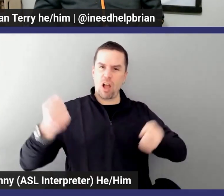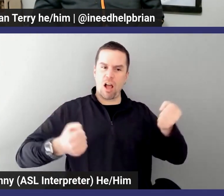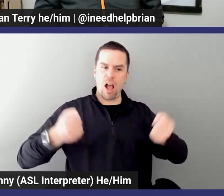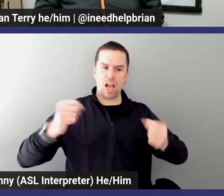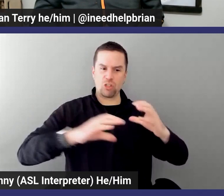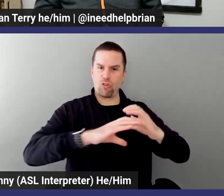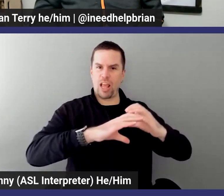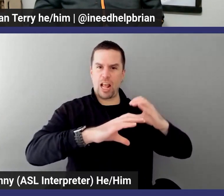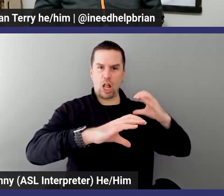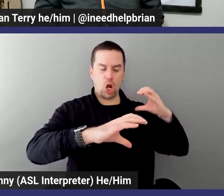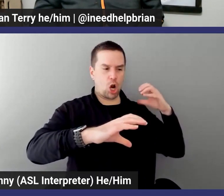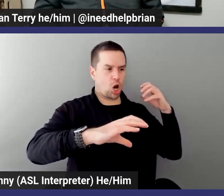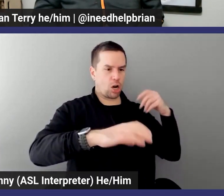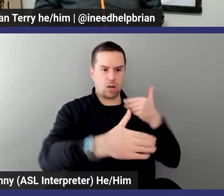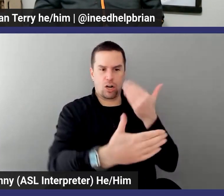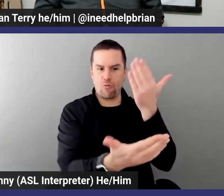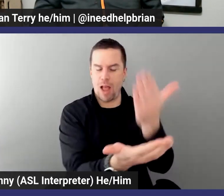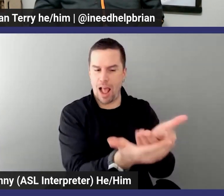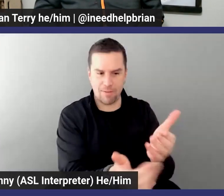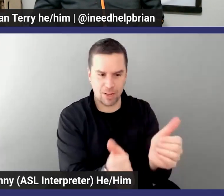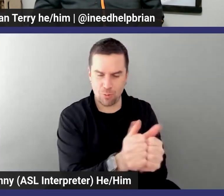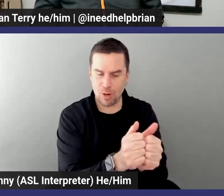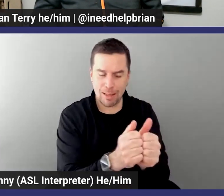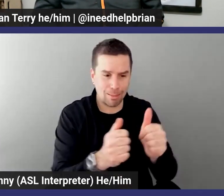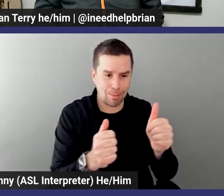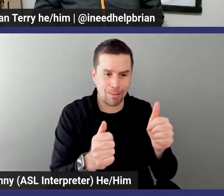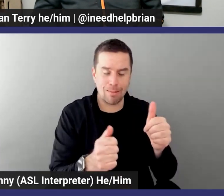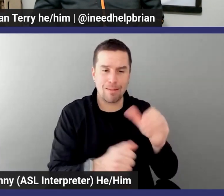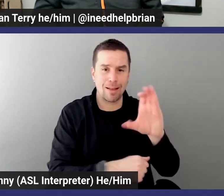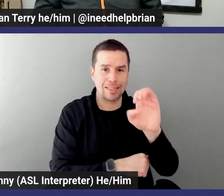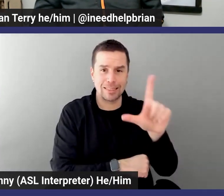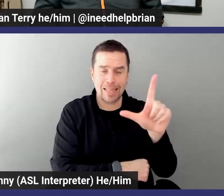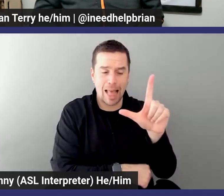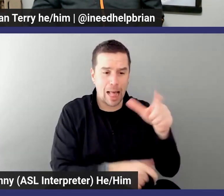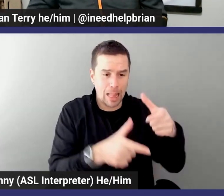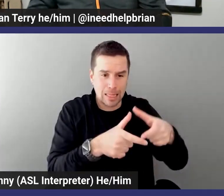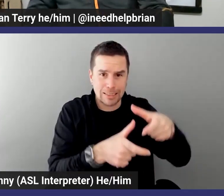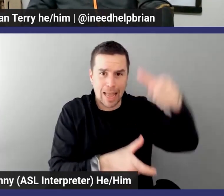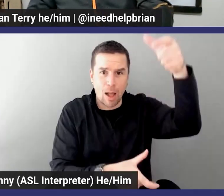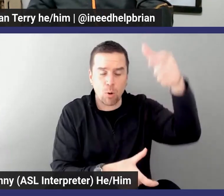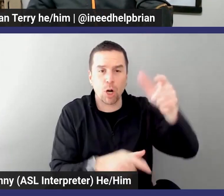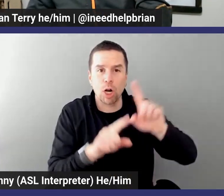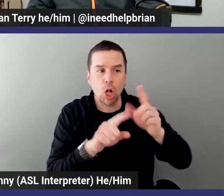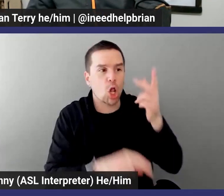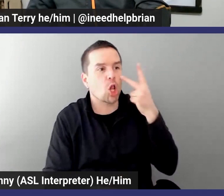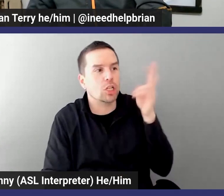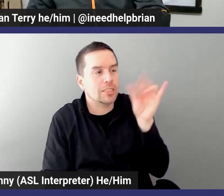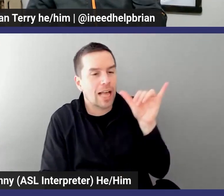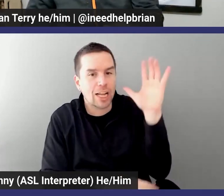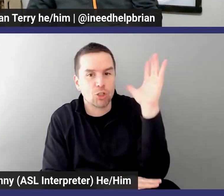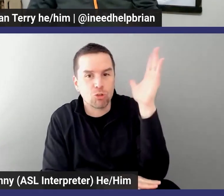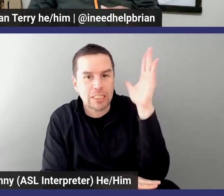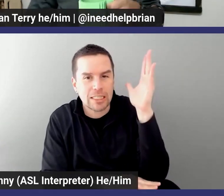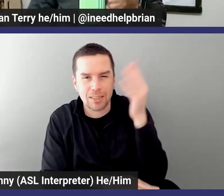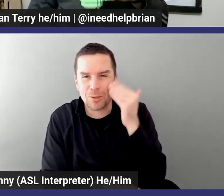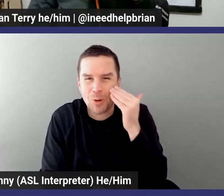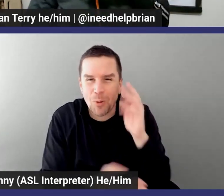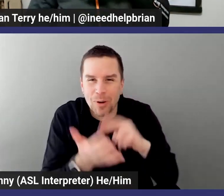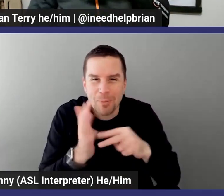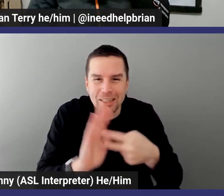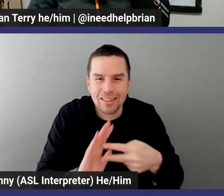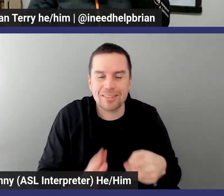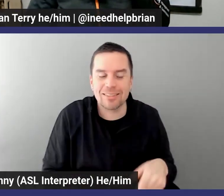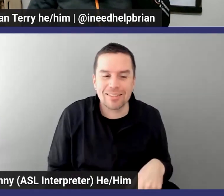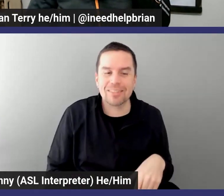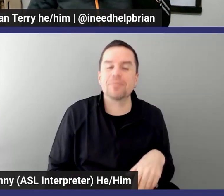it sounds like it's a little more simplified for the customer than what that is. Yeah, the whole aim is that, and that is where we are working closely with